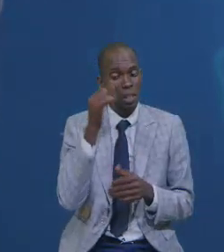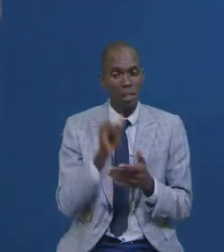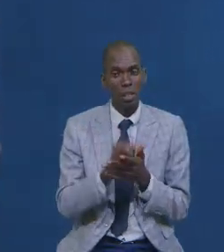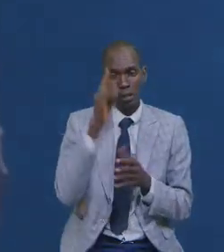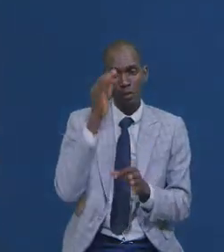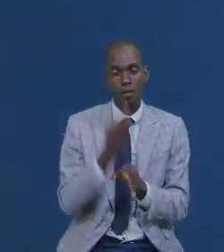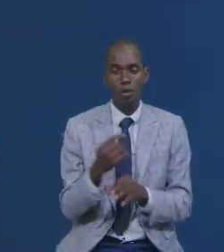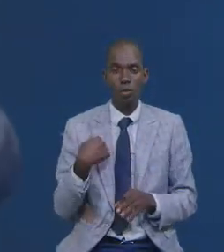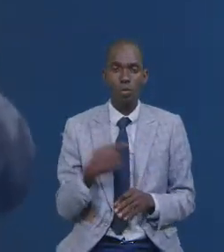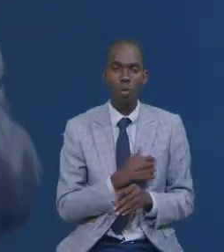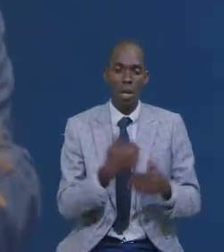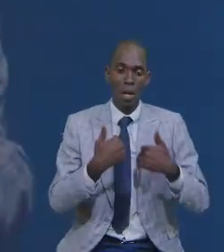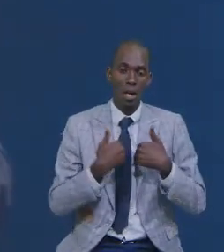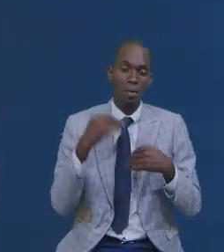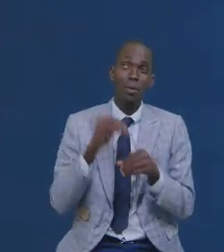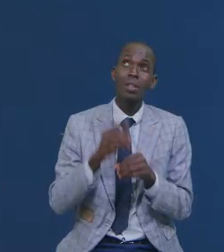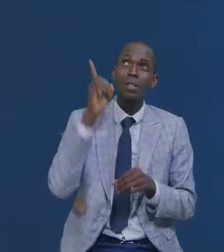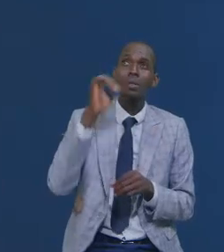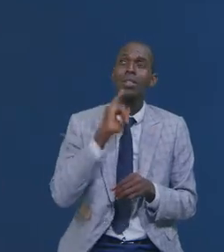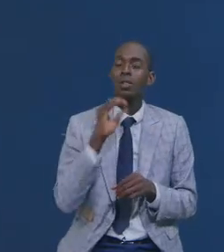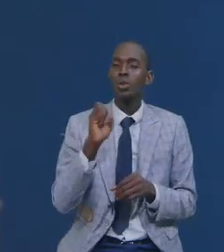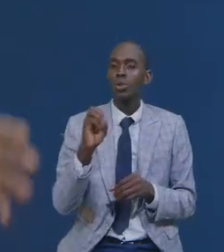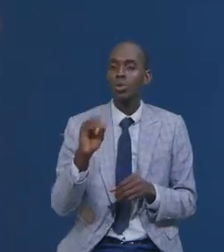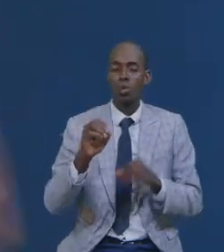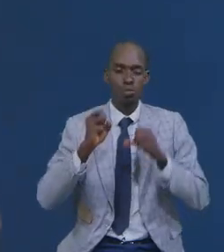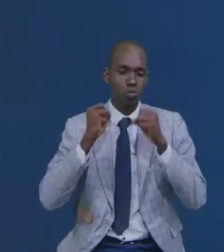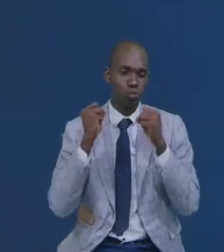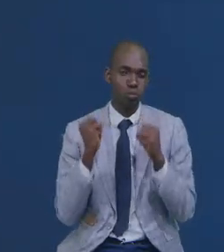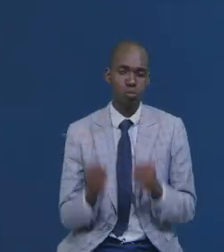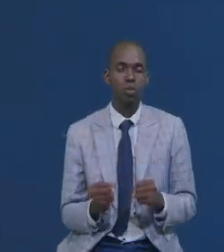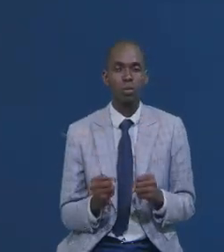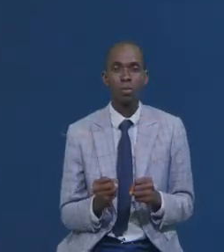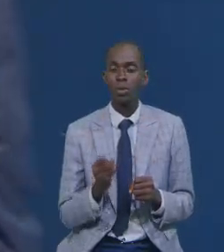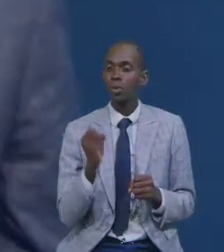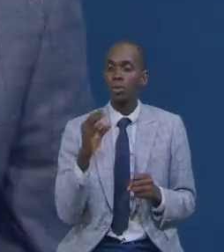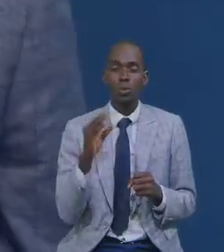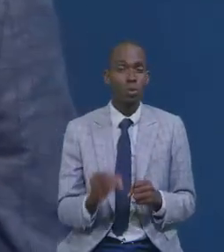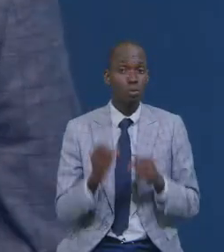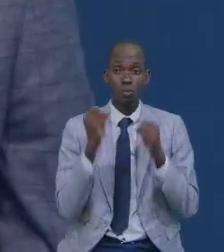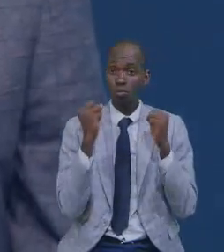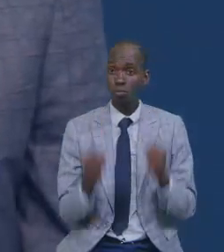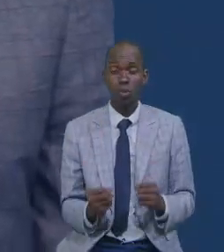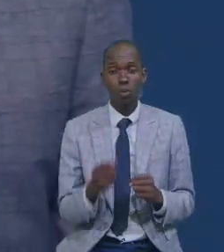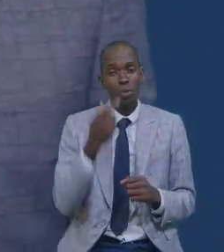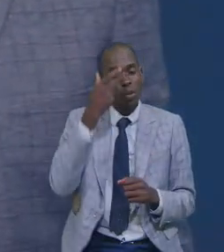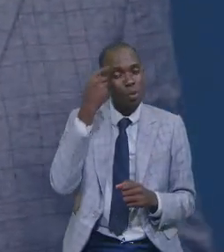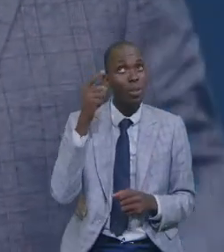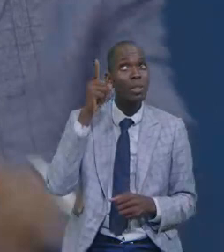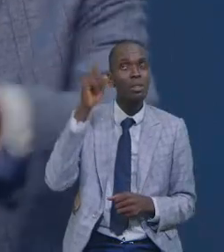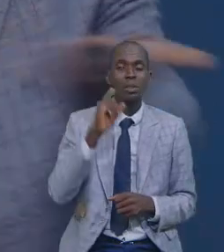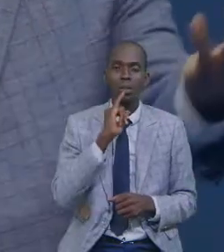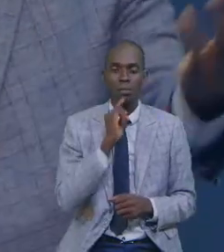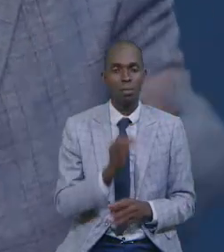him is so solid and is so stable because he is faithful.